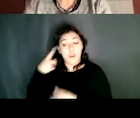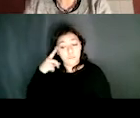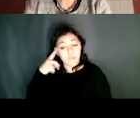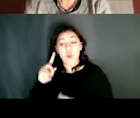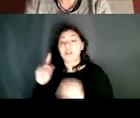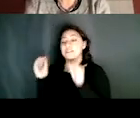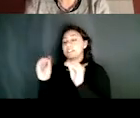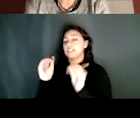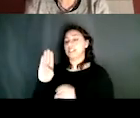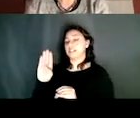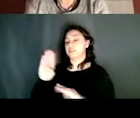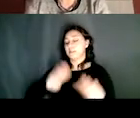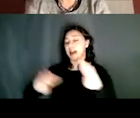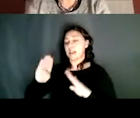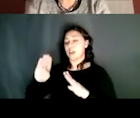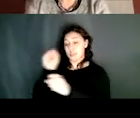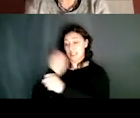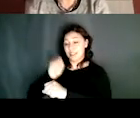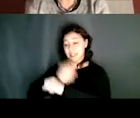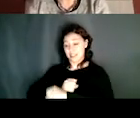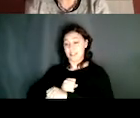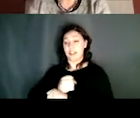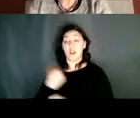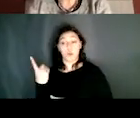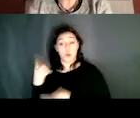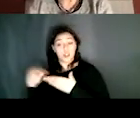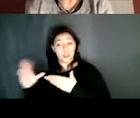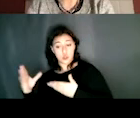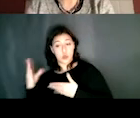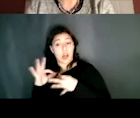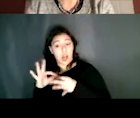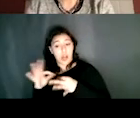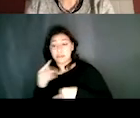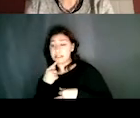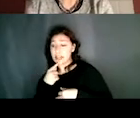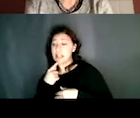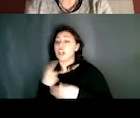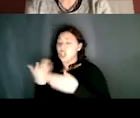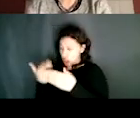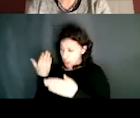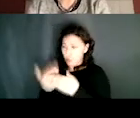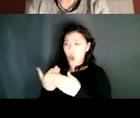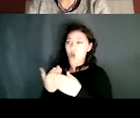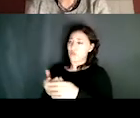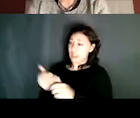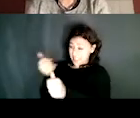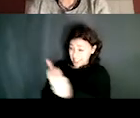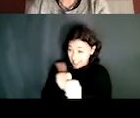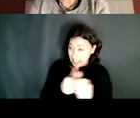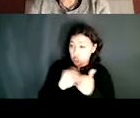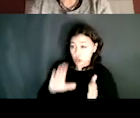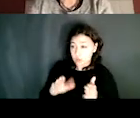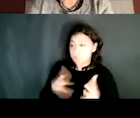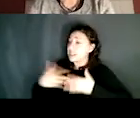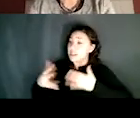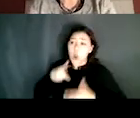"She proved to us that every single individual in her class, regardless of where they came from or where they planned on going, was more